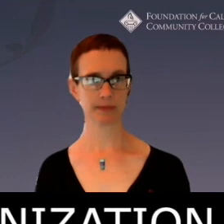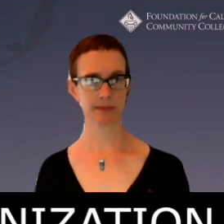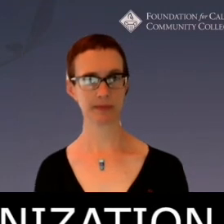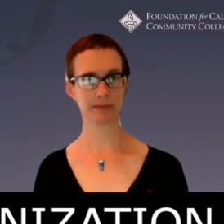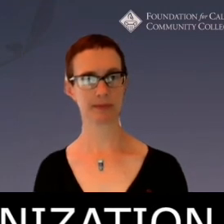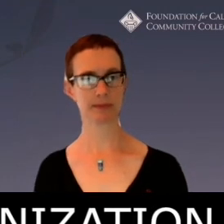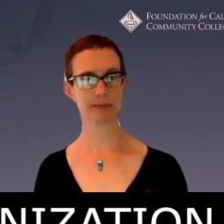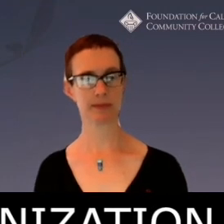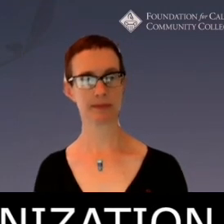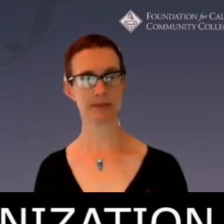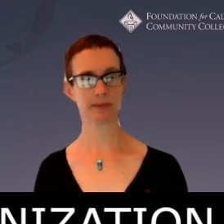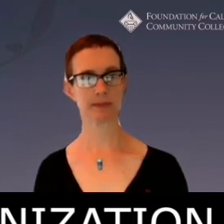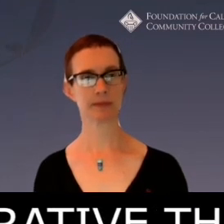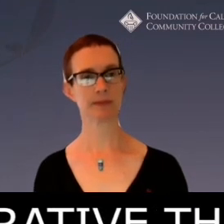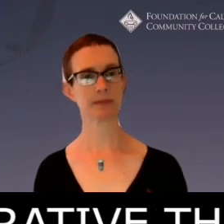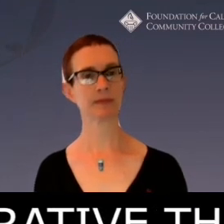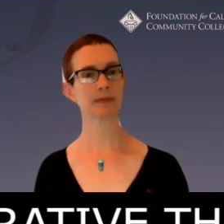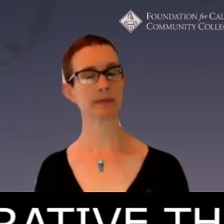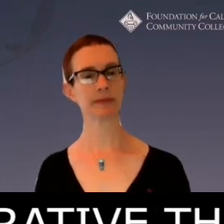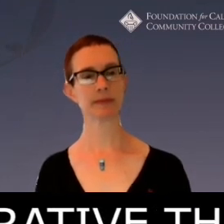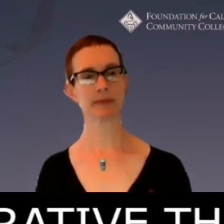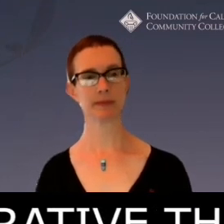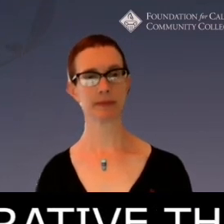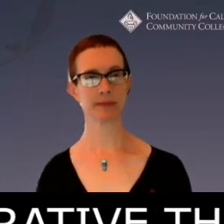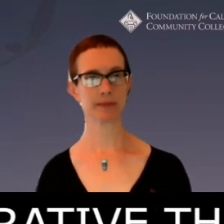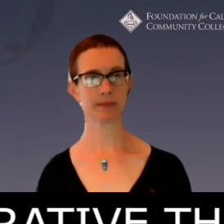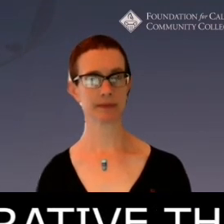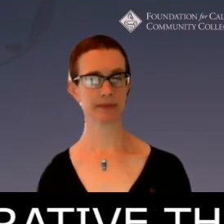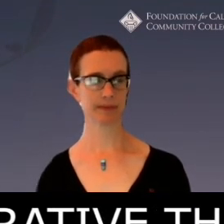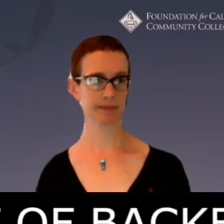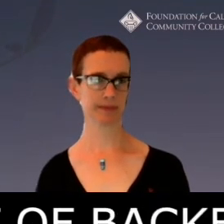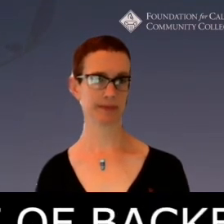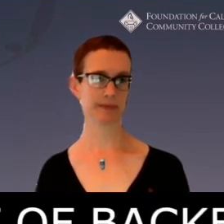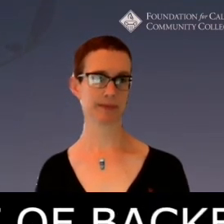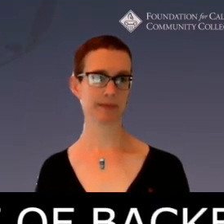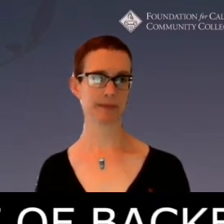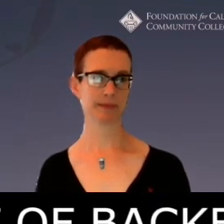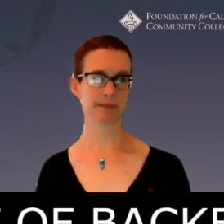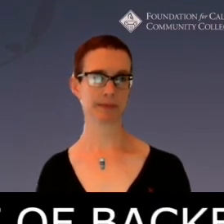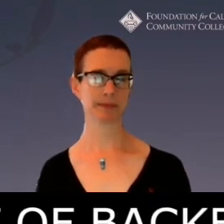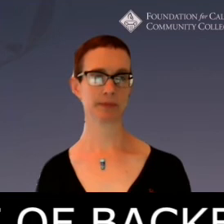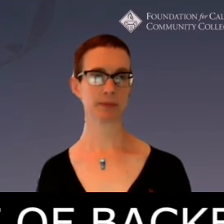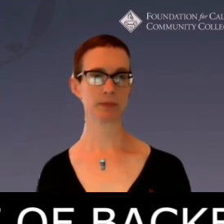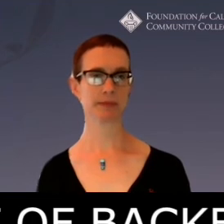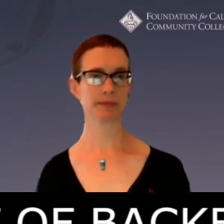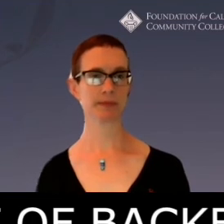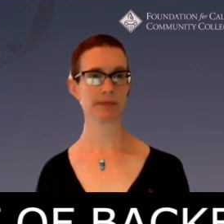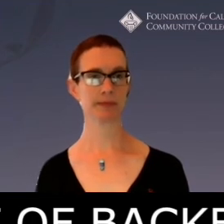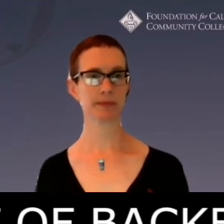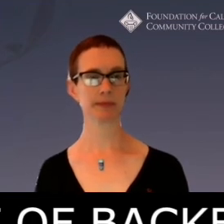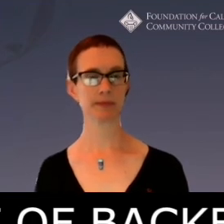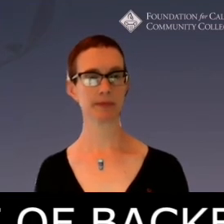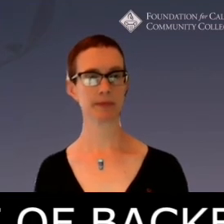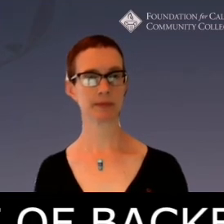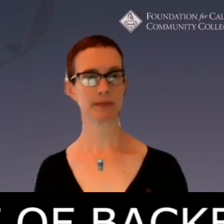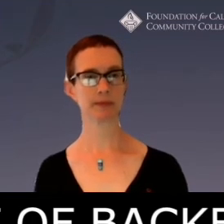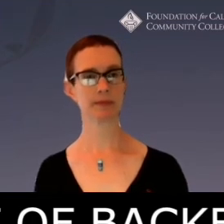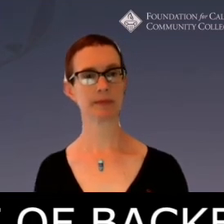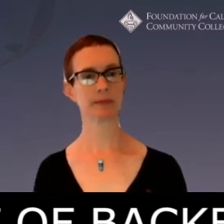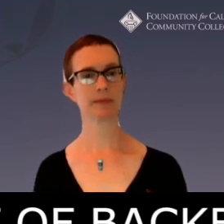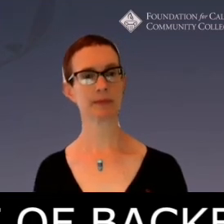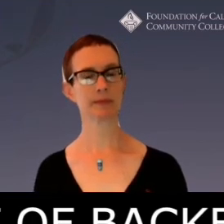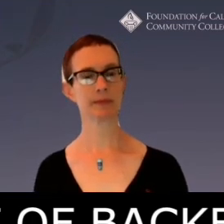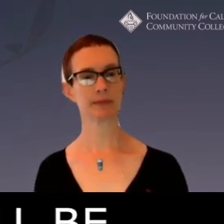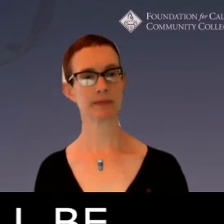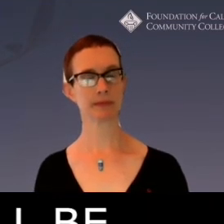collaborative that might be considered sort of backbone activities that would still be permitted.